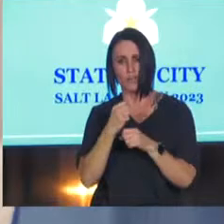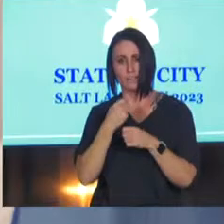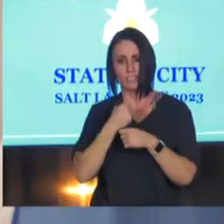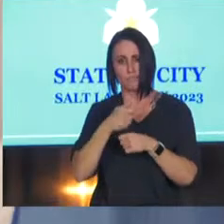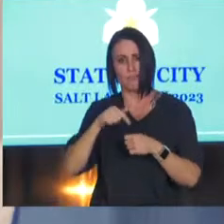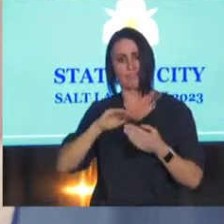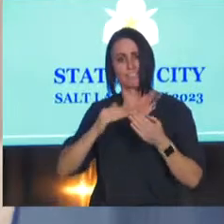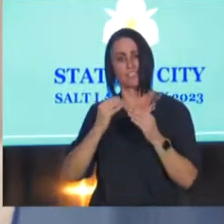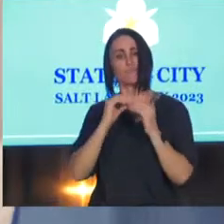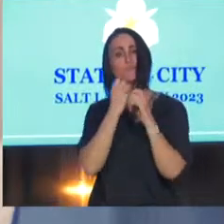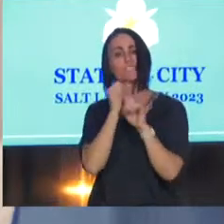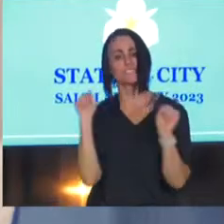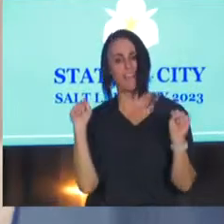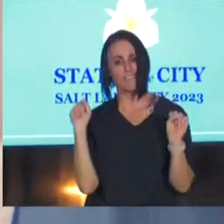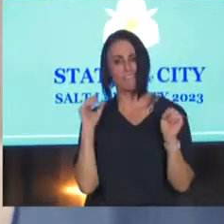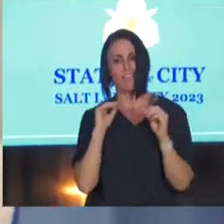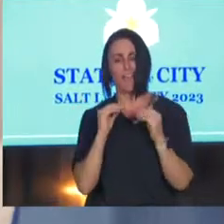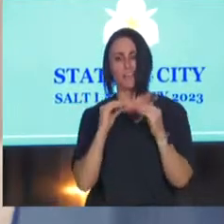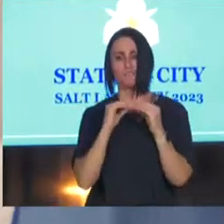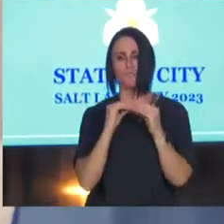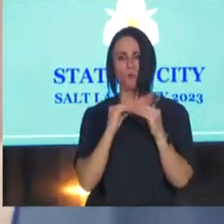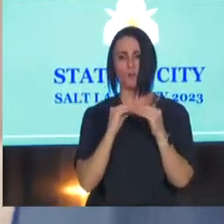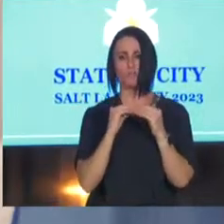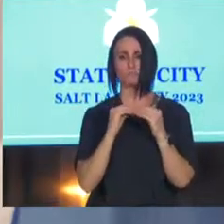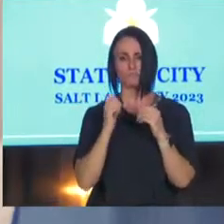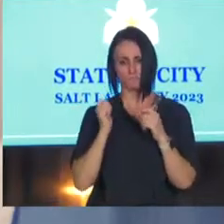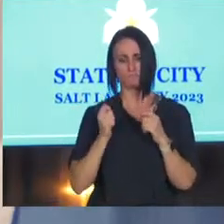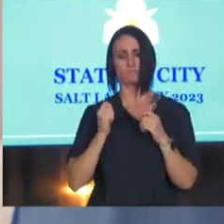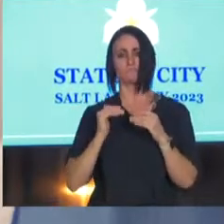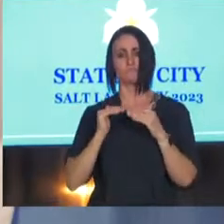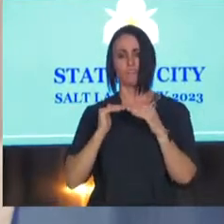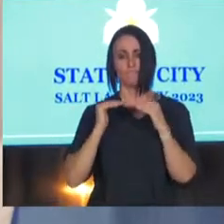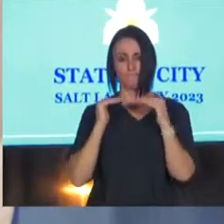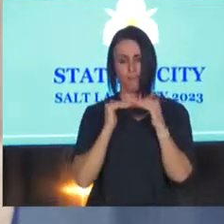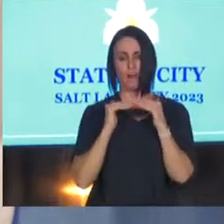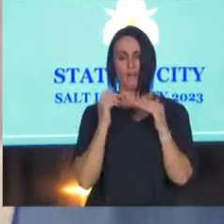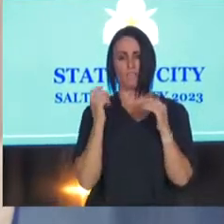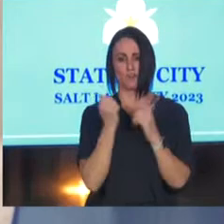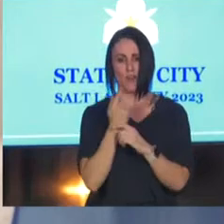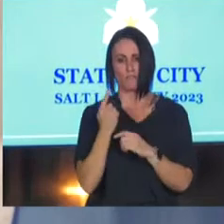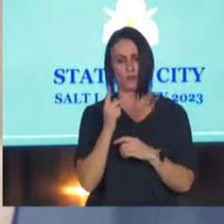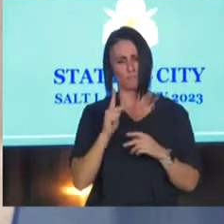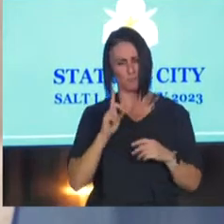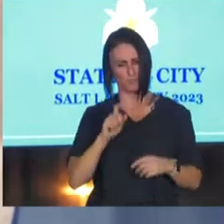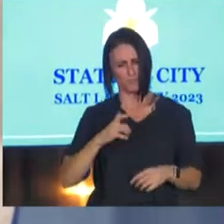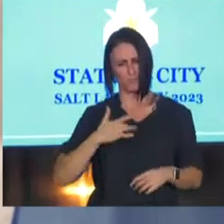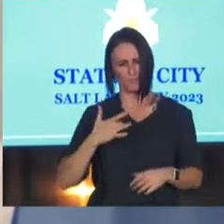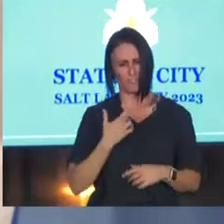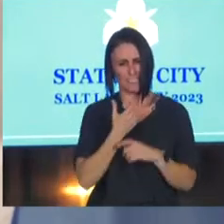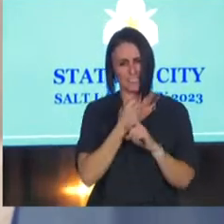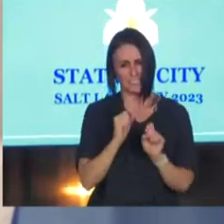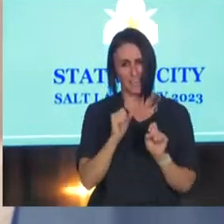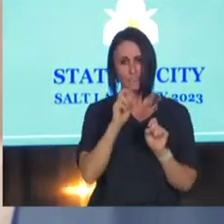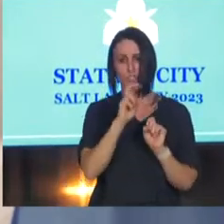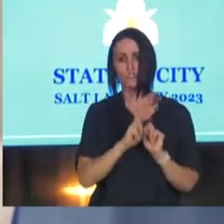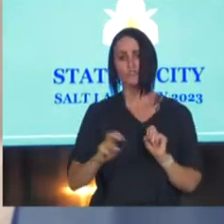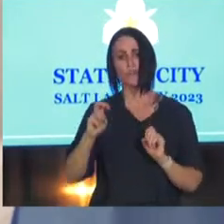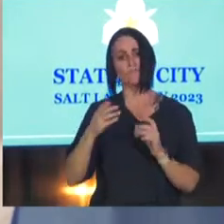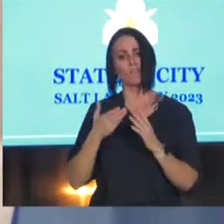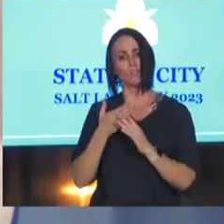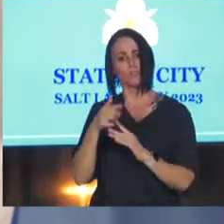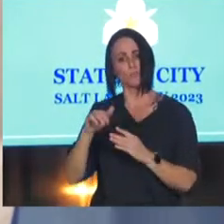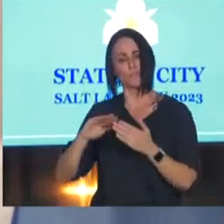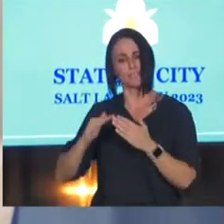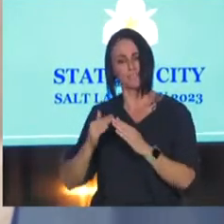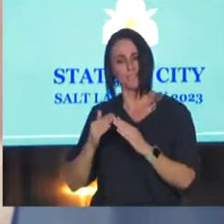city safer and more just for everyone. People should feel safe also as they travel on our city